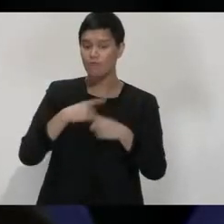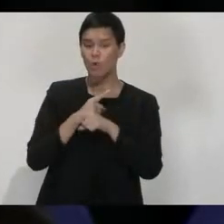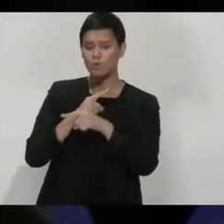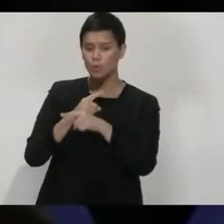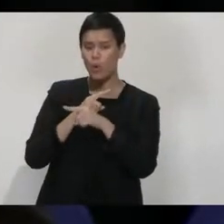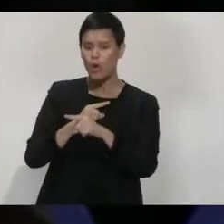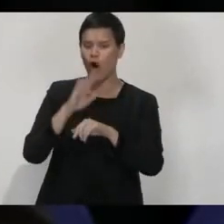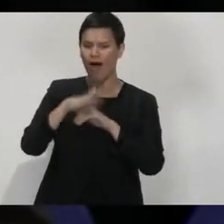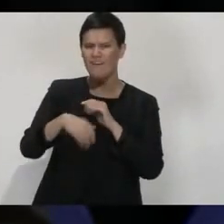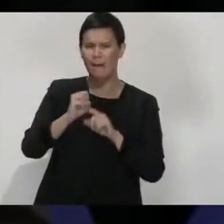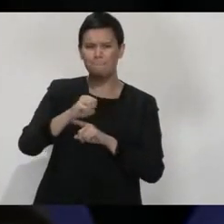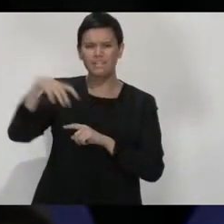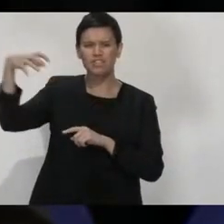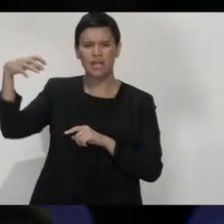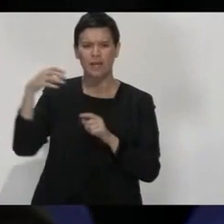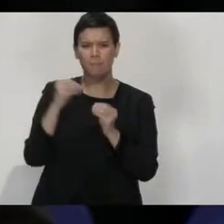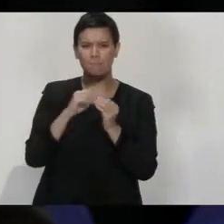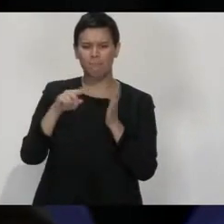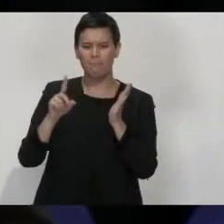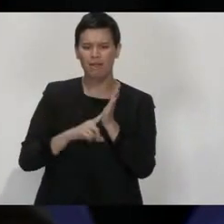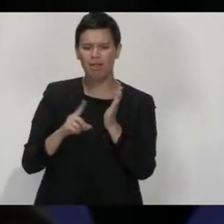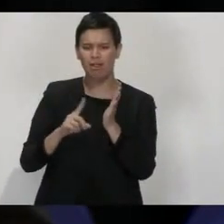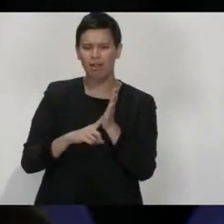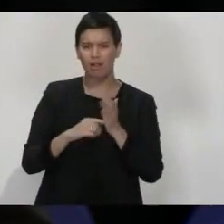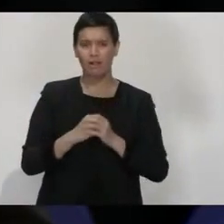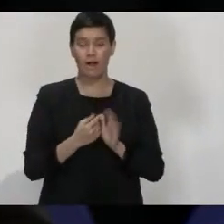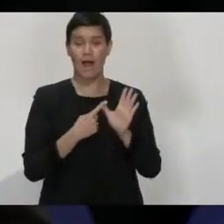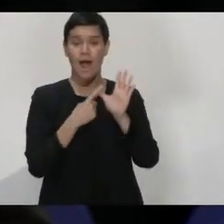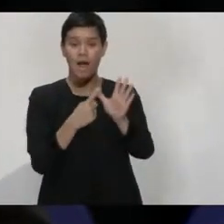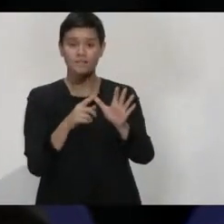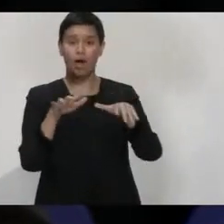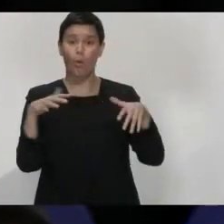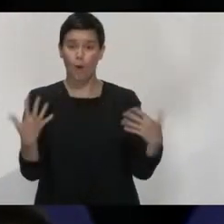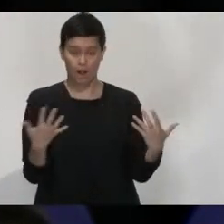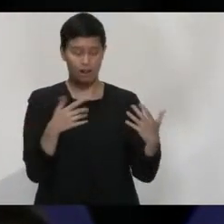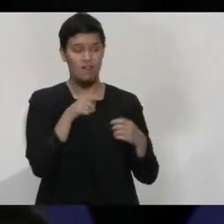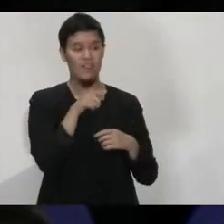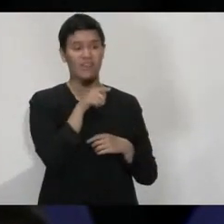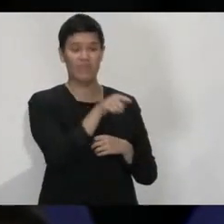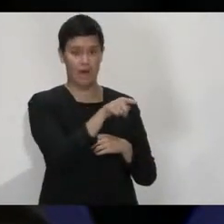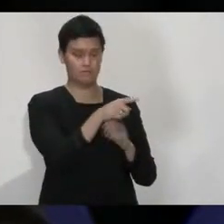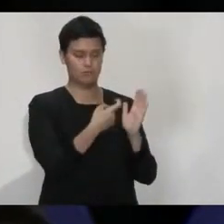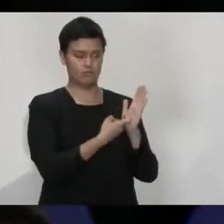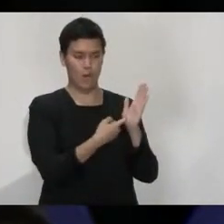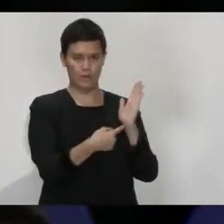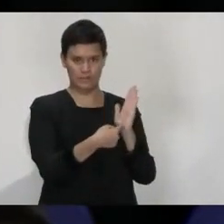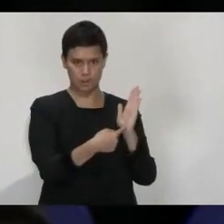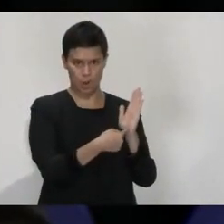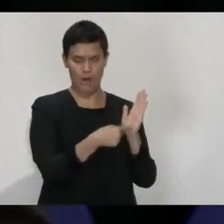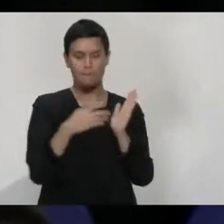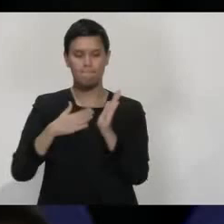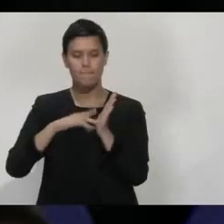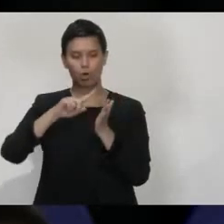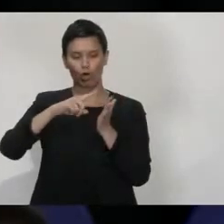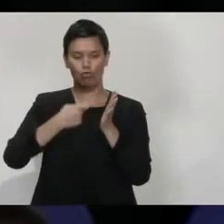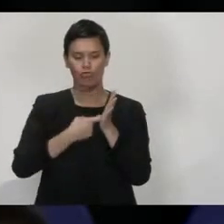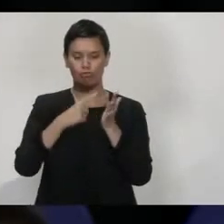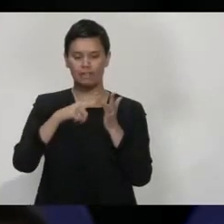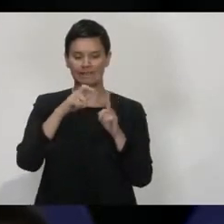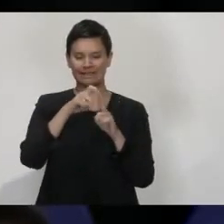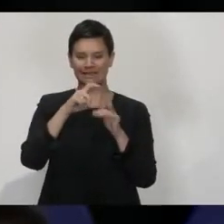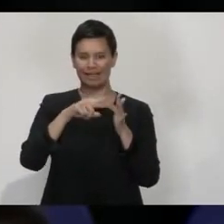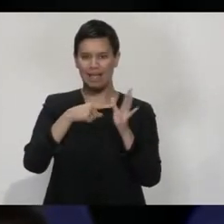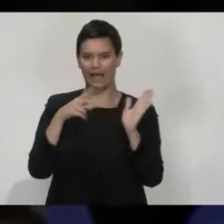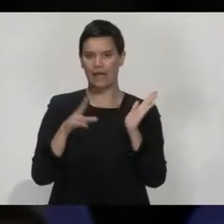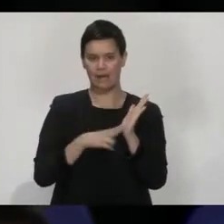are aware of the discussions between Meridian and Rio Tinto. I'm going to be careful about the commercial considerations here,